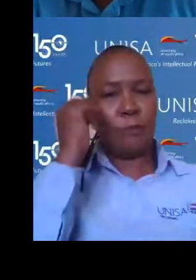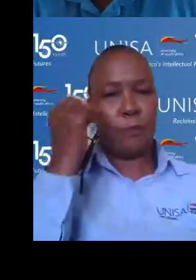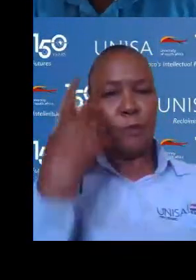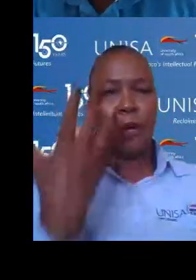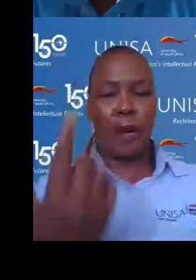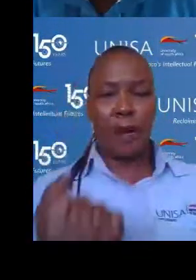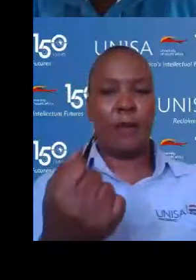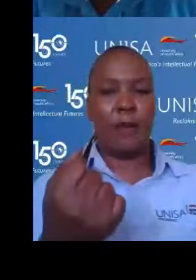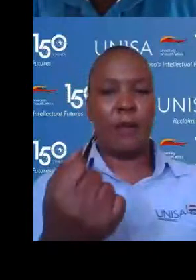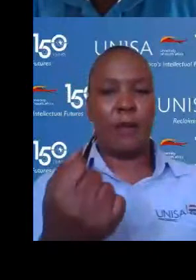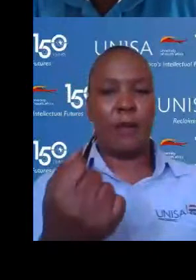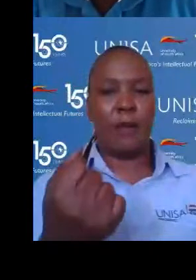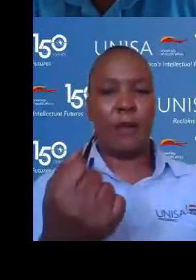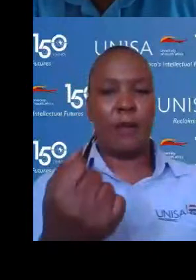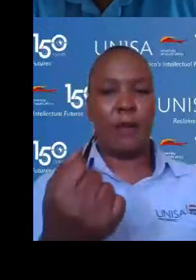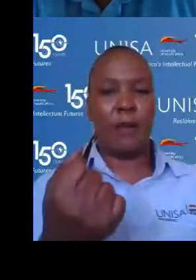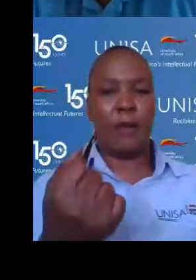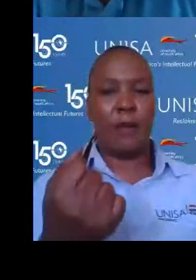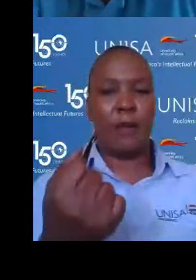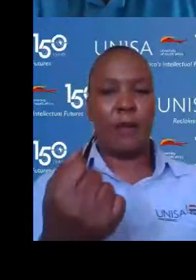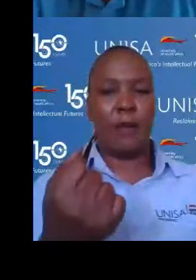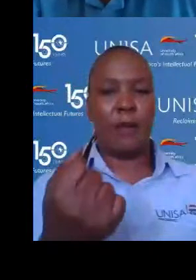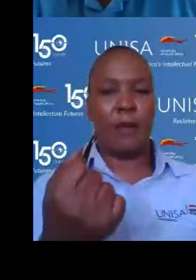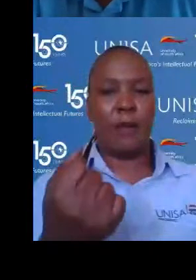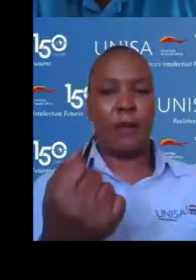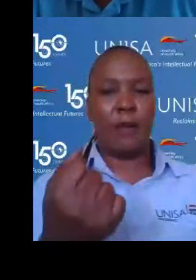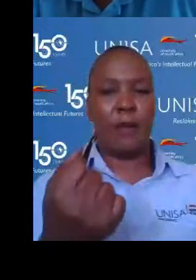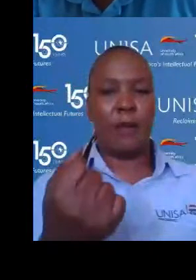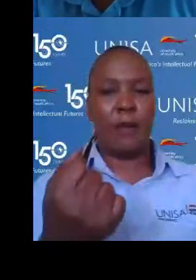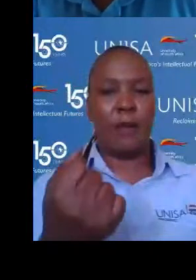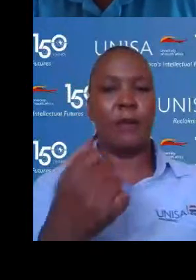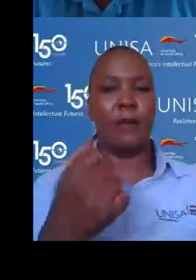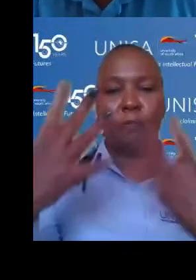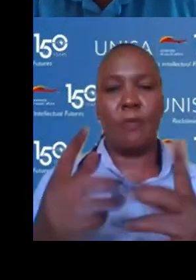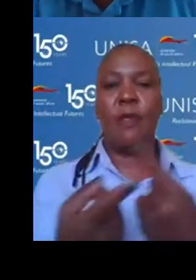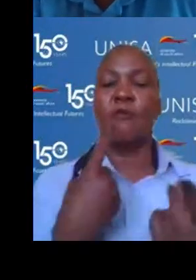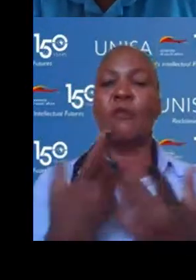much knowledge you were able to gain from